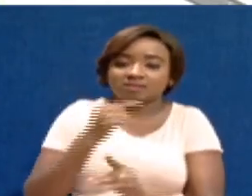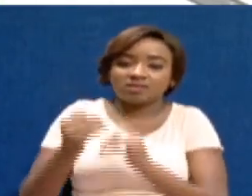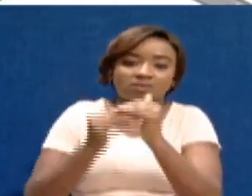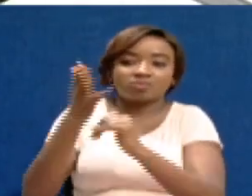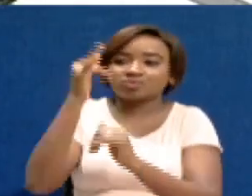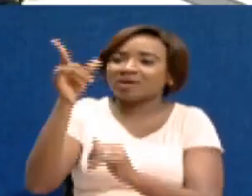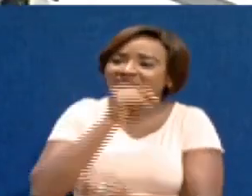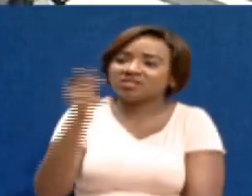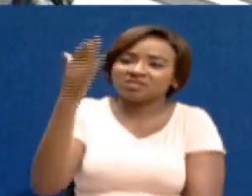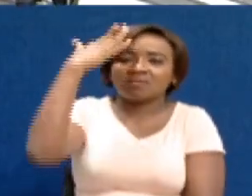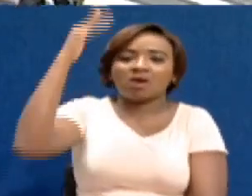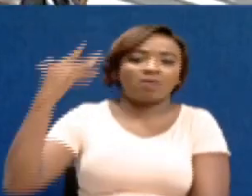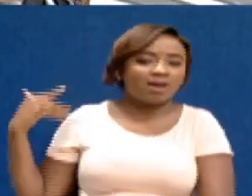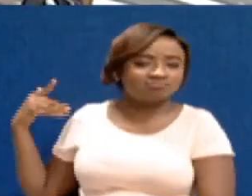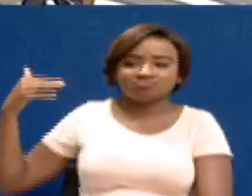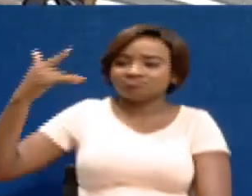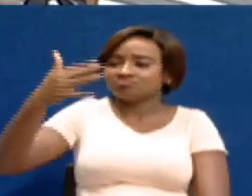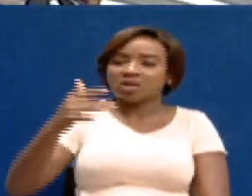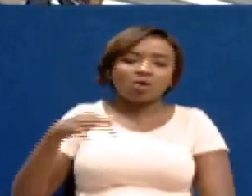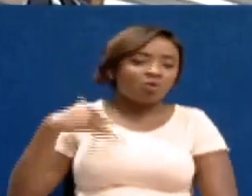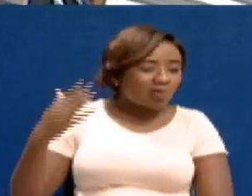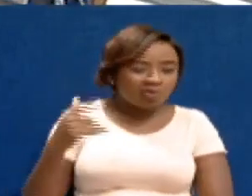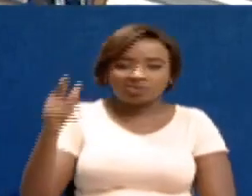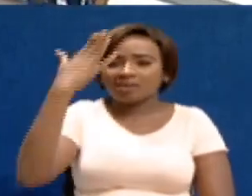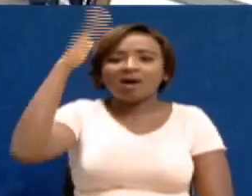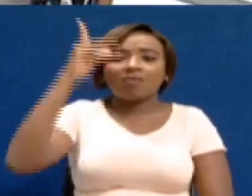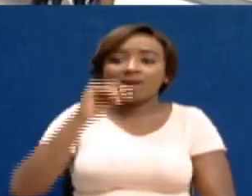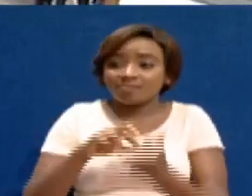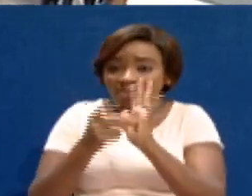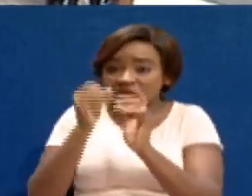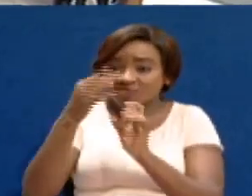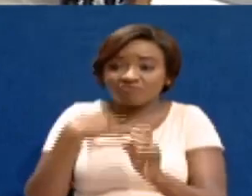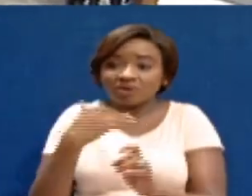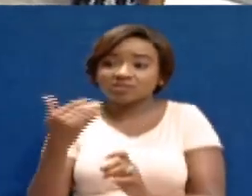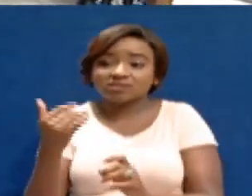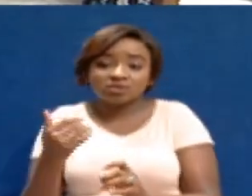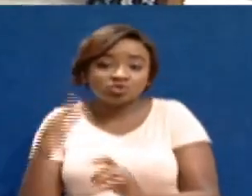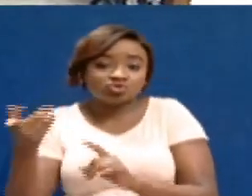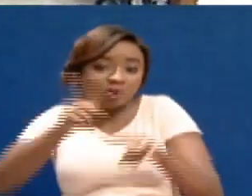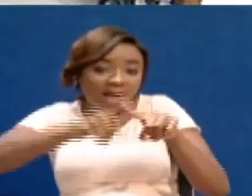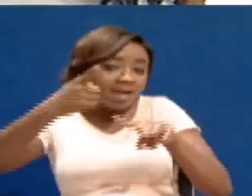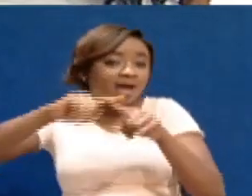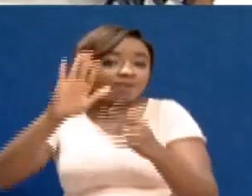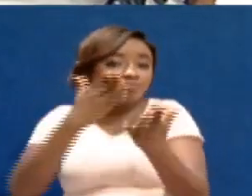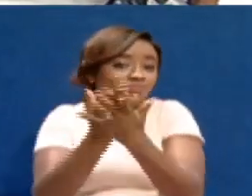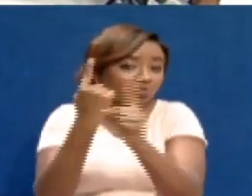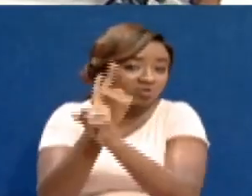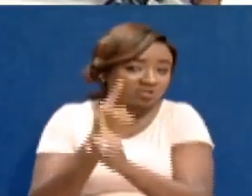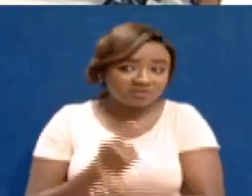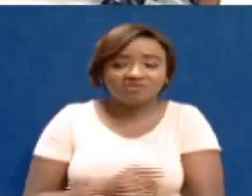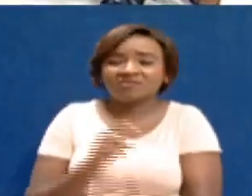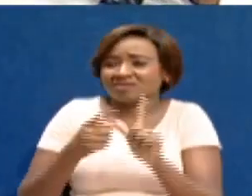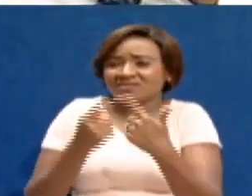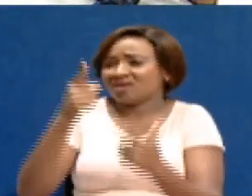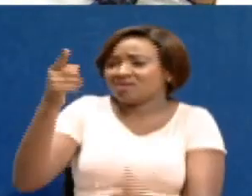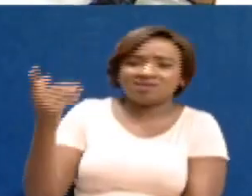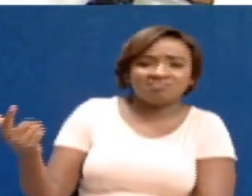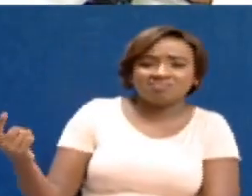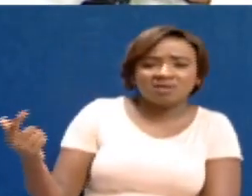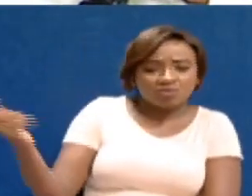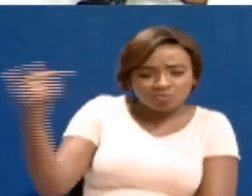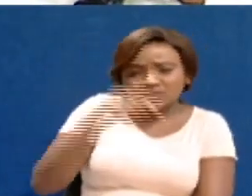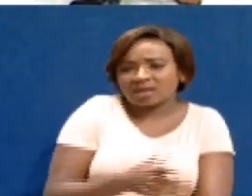million signatures later, isn't that too late? If I may, first of all, our own speaker... When people were signing, had they read the document? Nobody has the document.